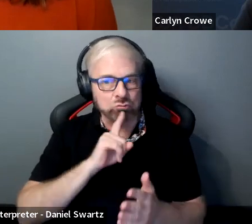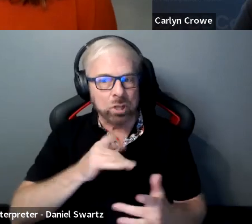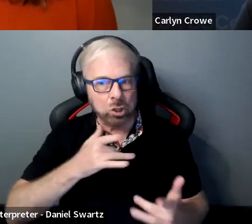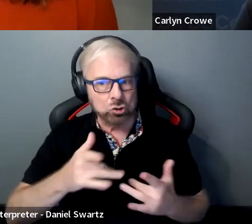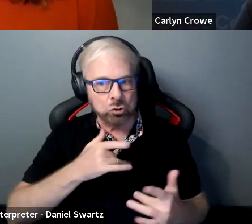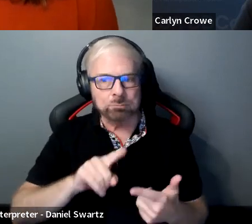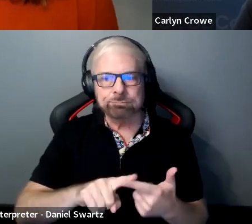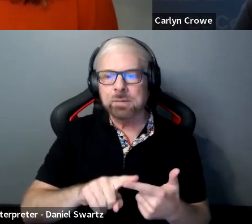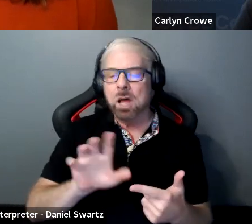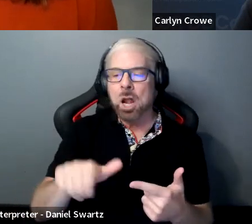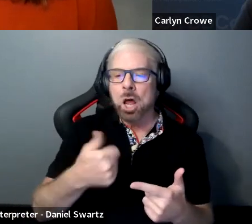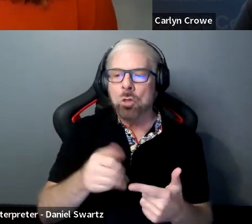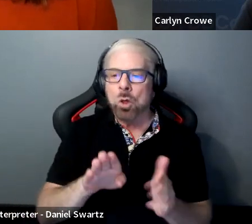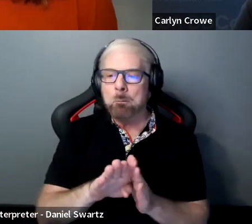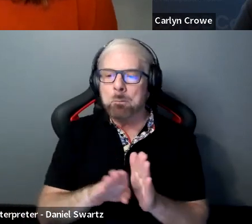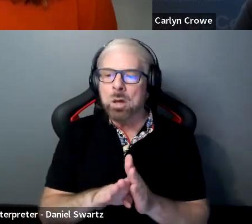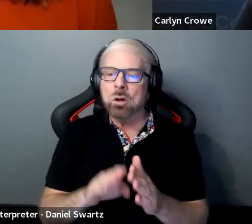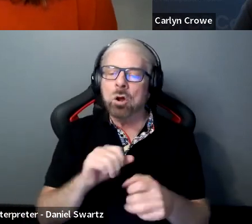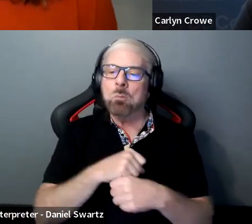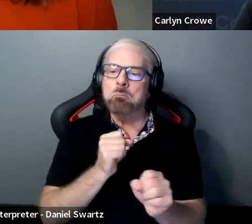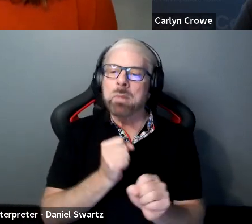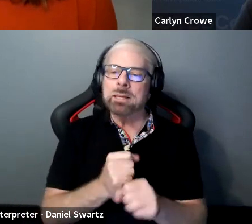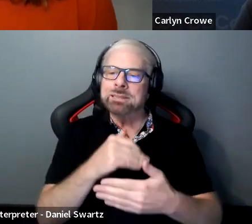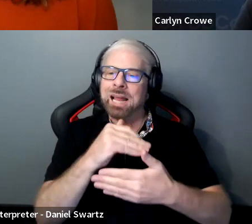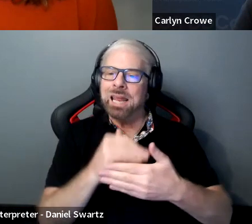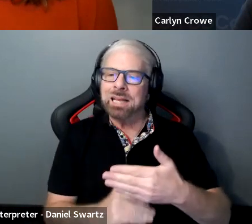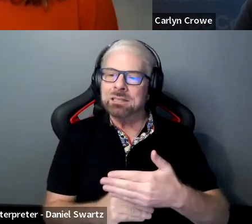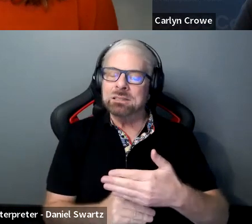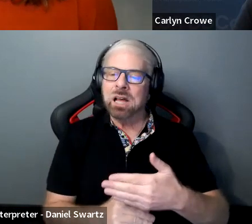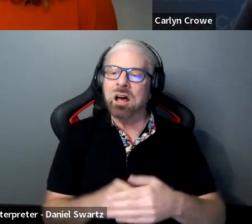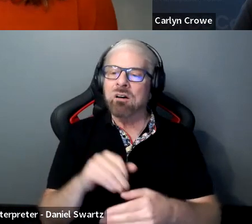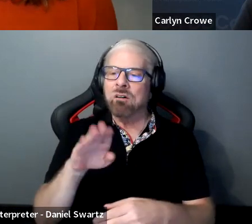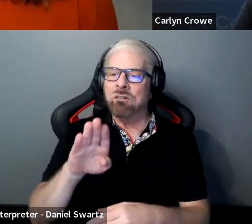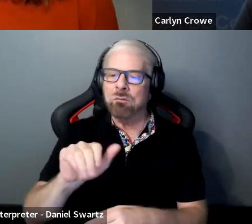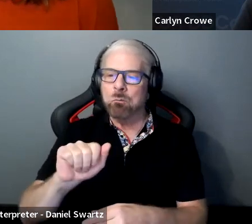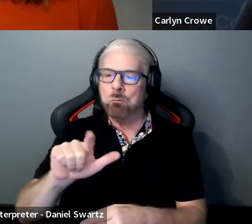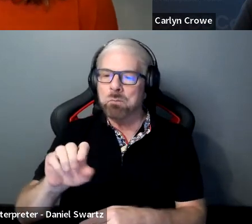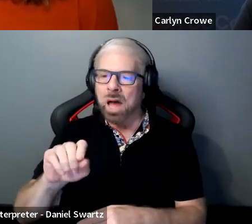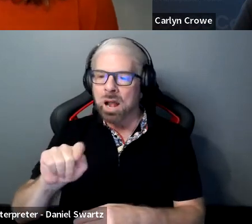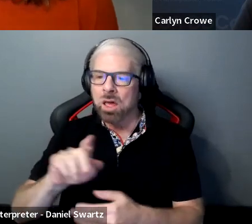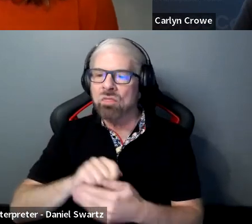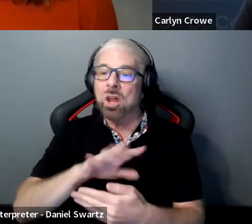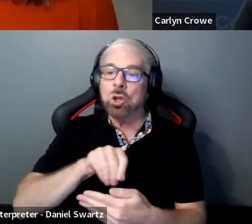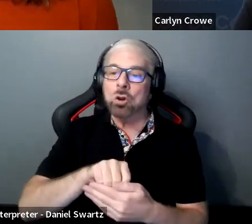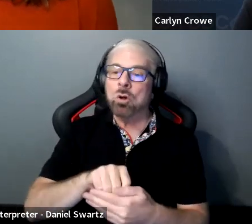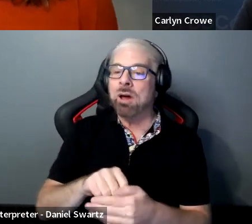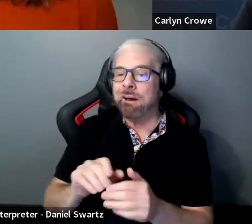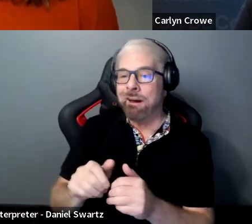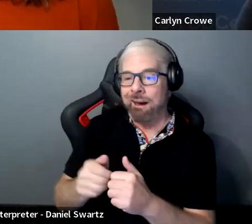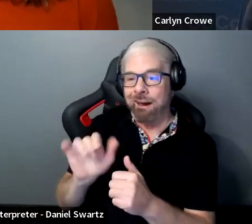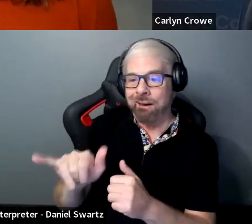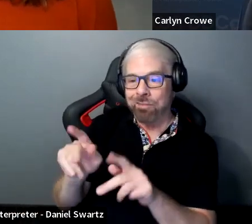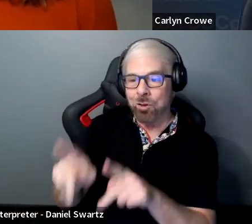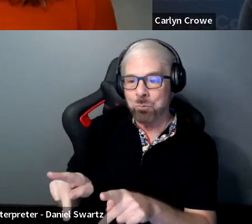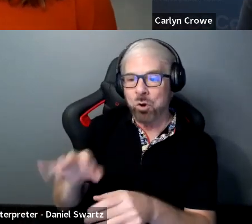Another bill would create a list of ballots and include how the person voted